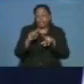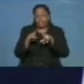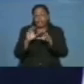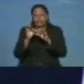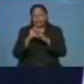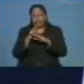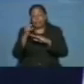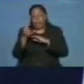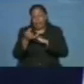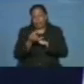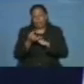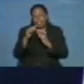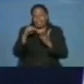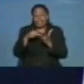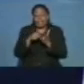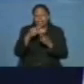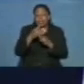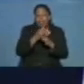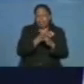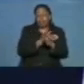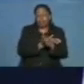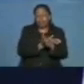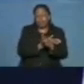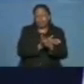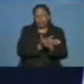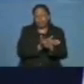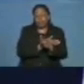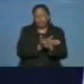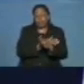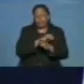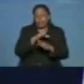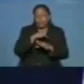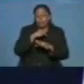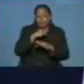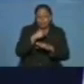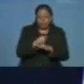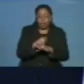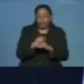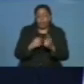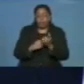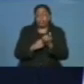Islands, this improved coverage should be a solid support base